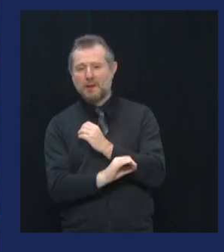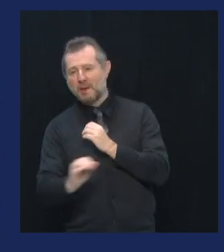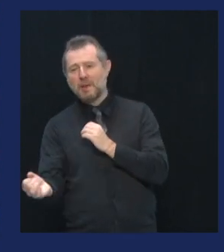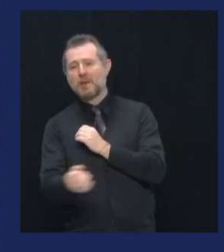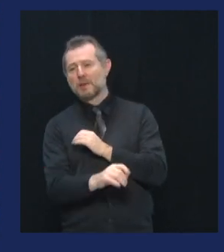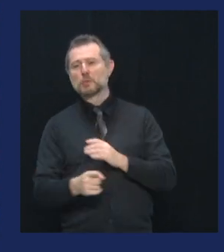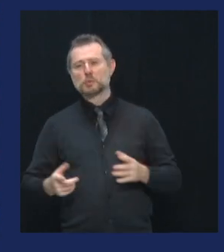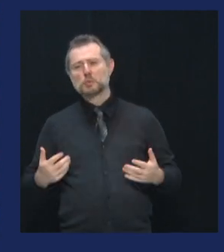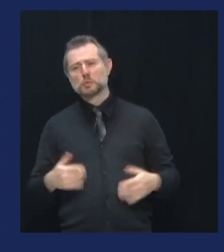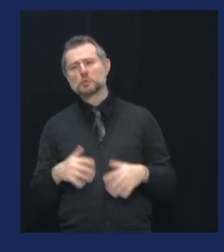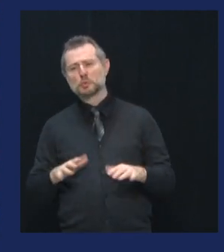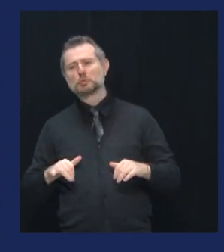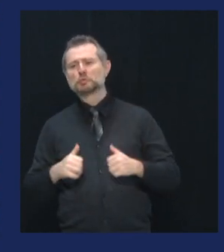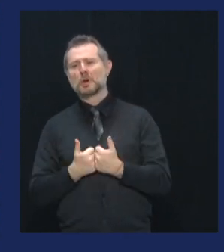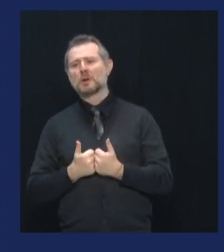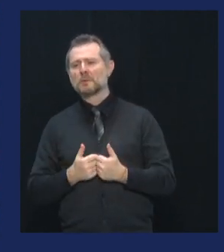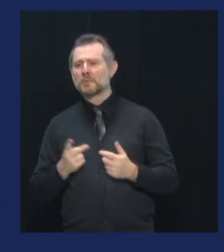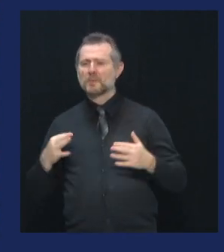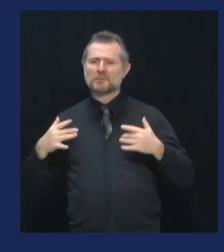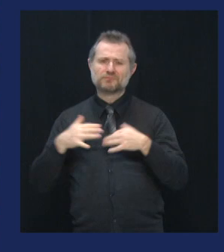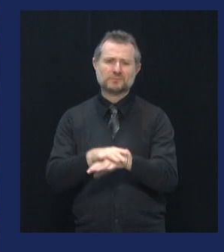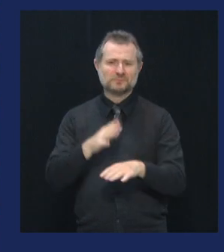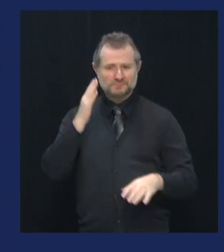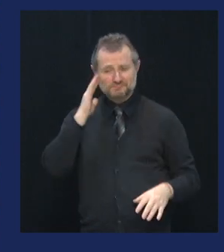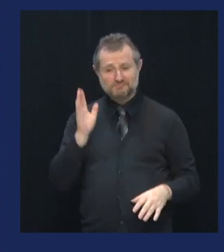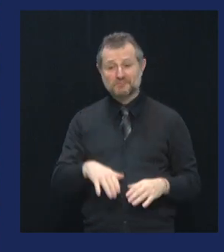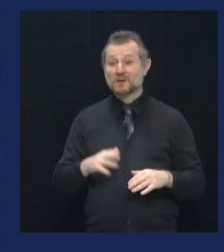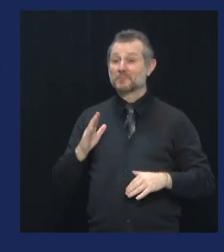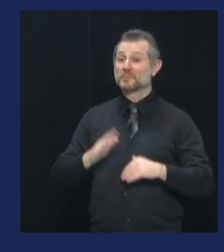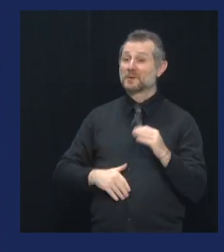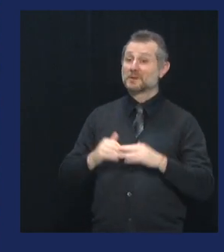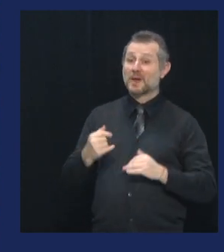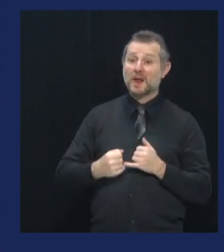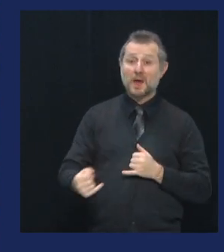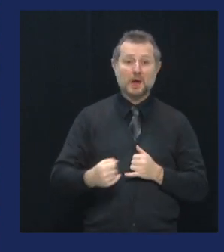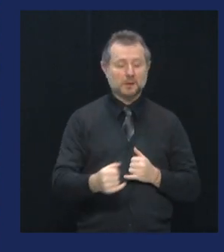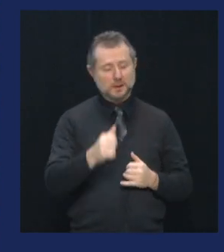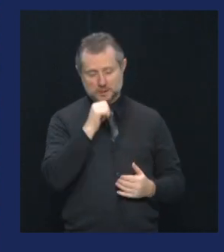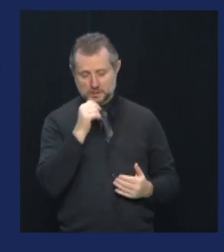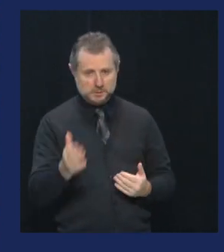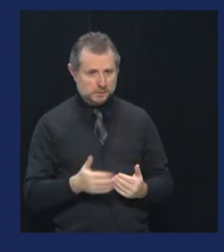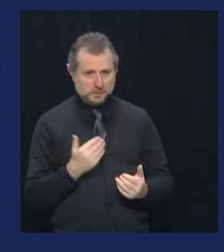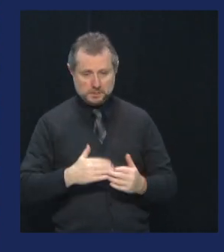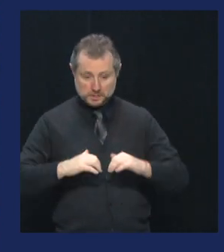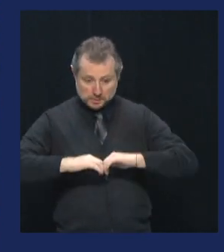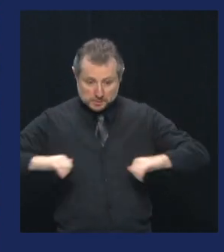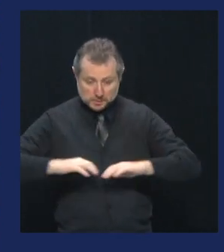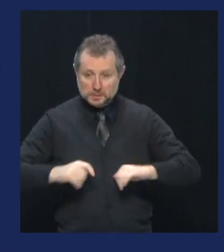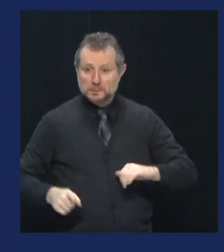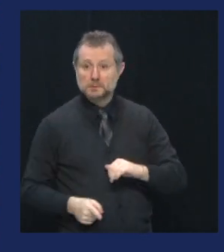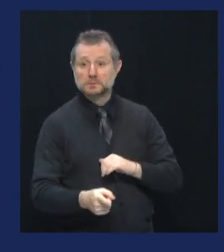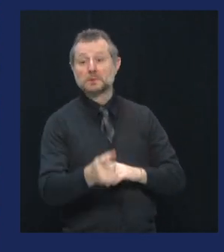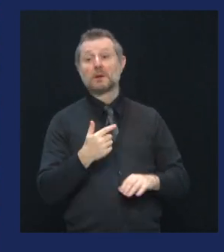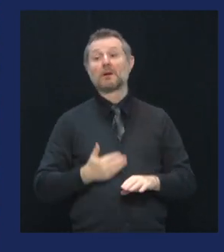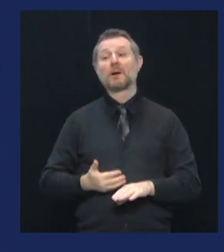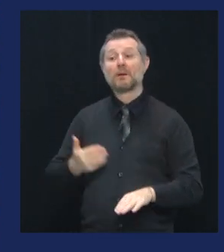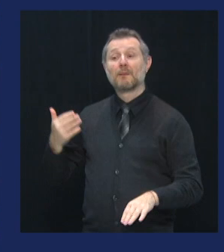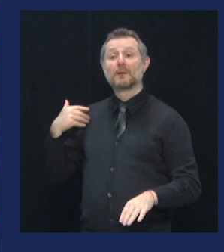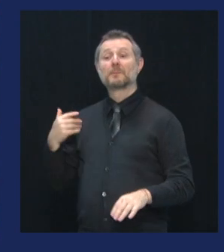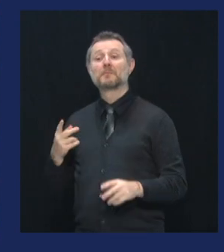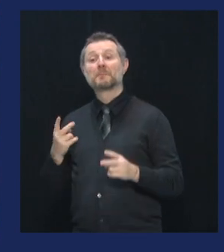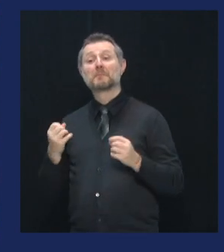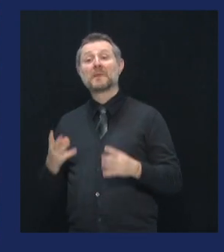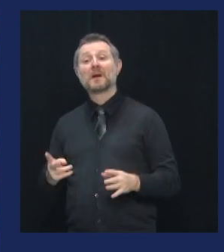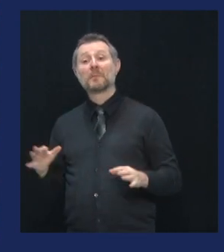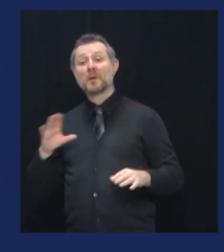transmission capacity is not as easy as it sounds, and it has historically been the single greatest stumbling